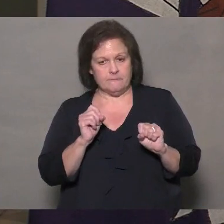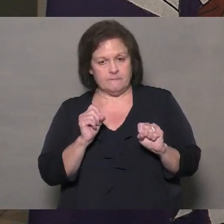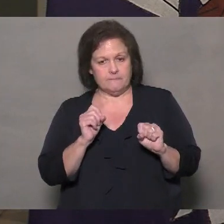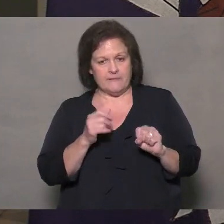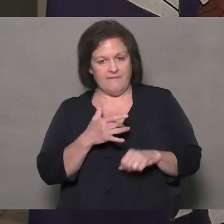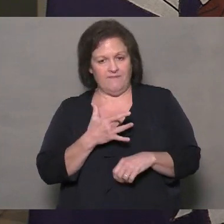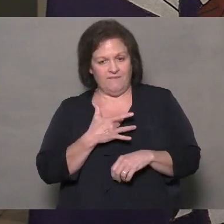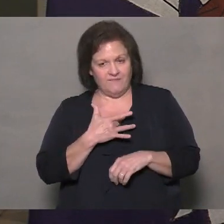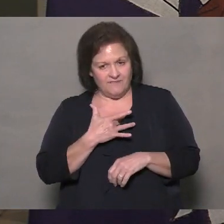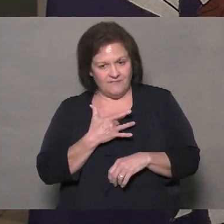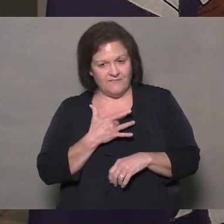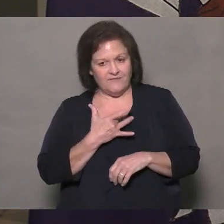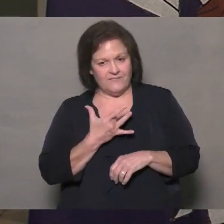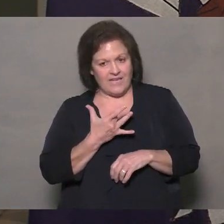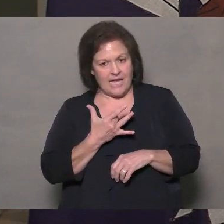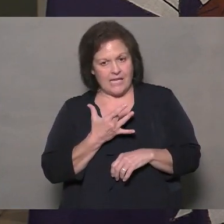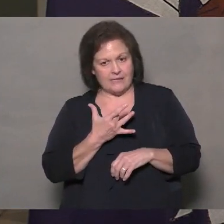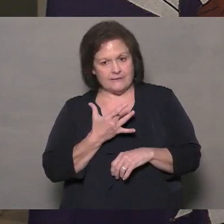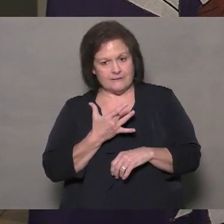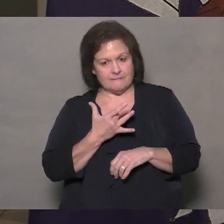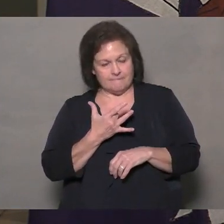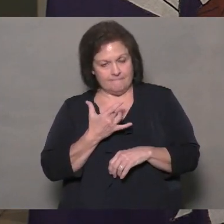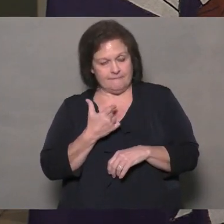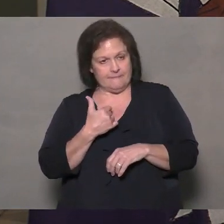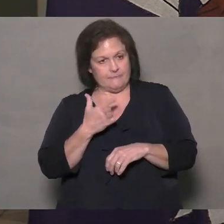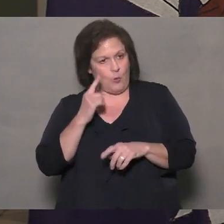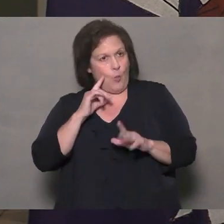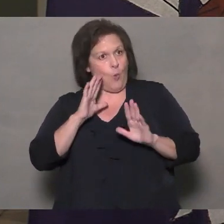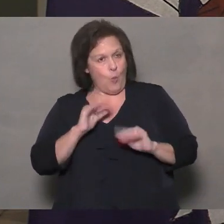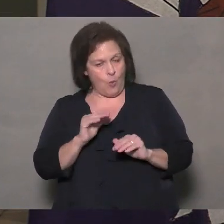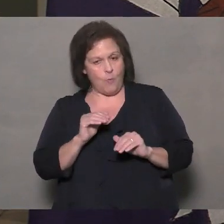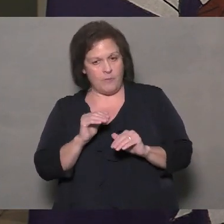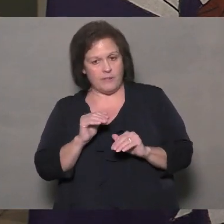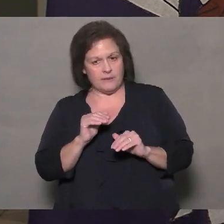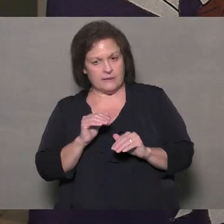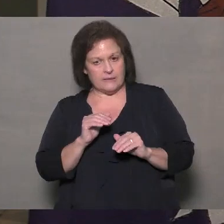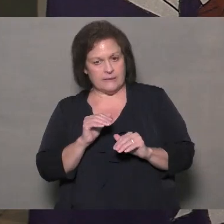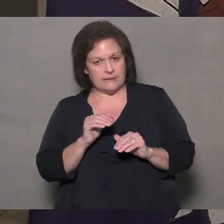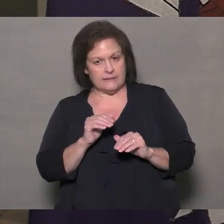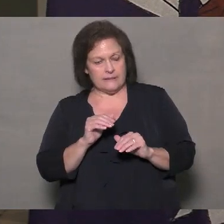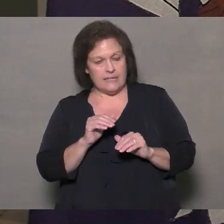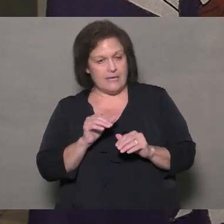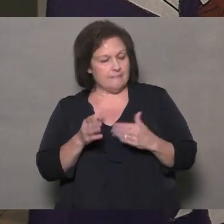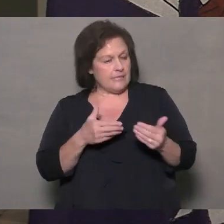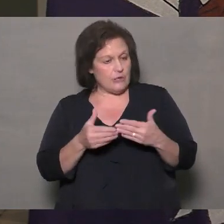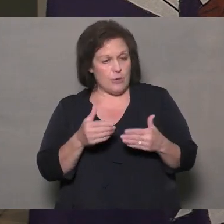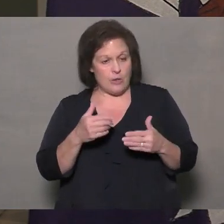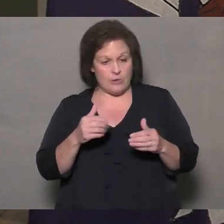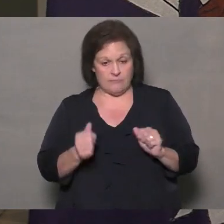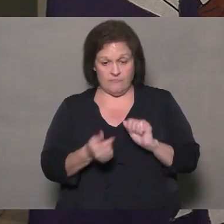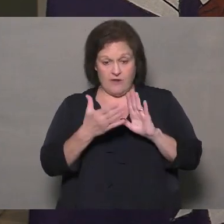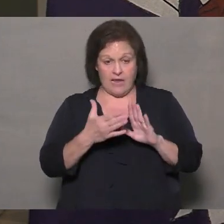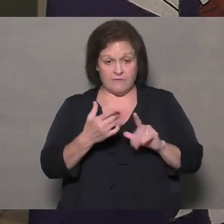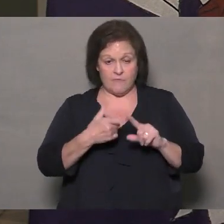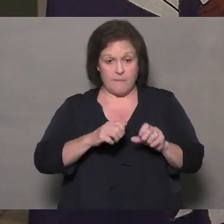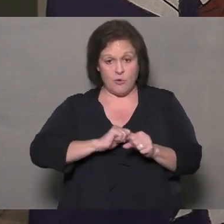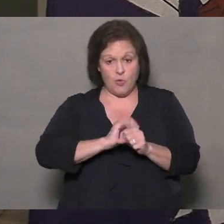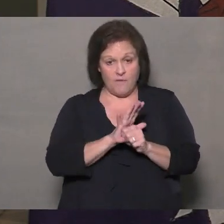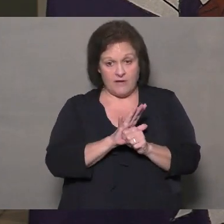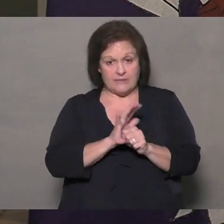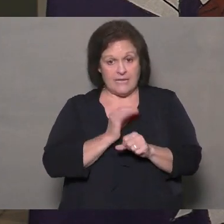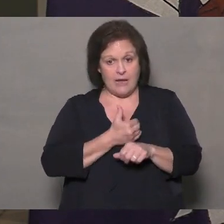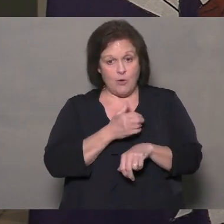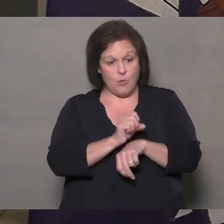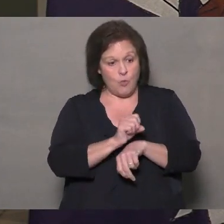It fills me truly with hope that even as we confront the impacts from COVID, our